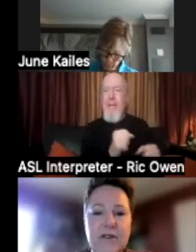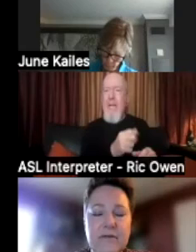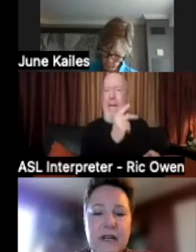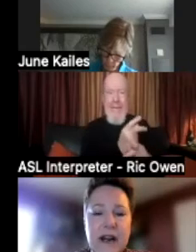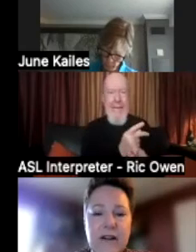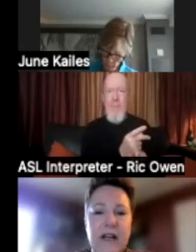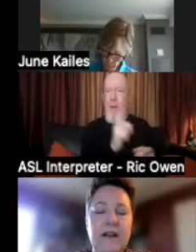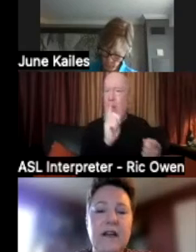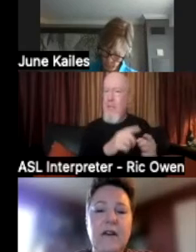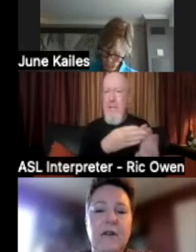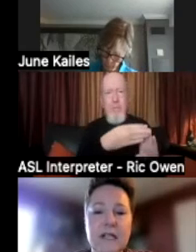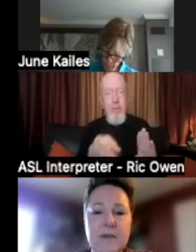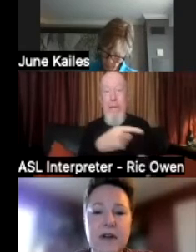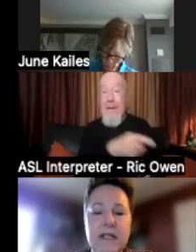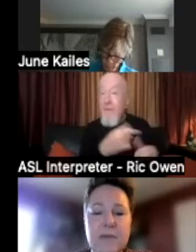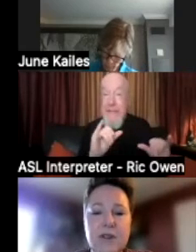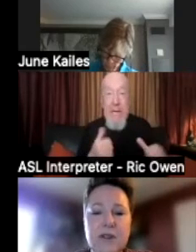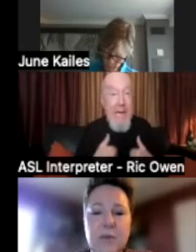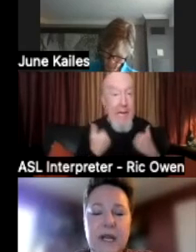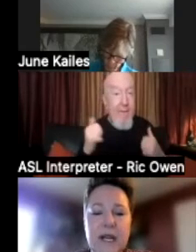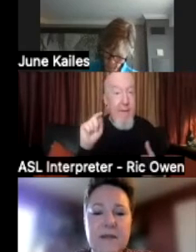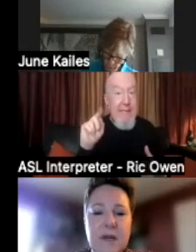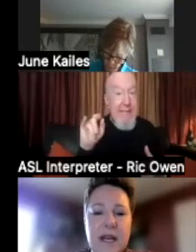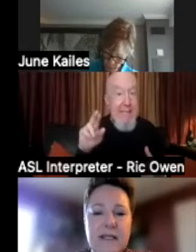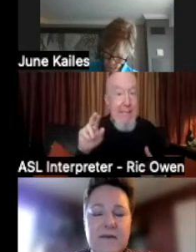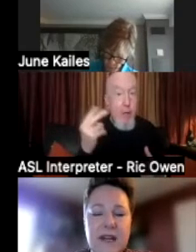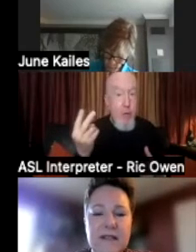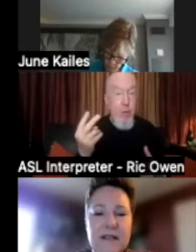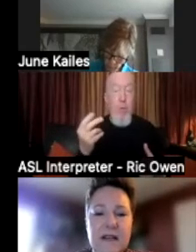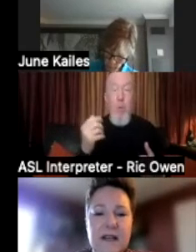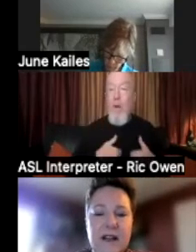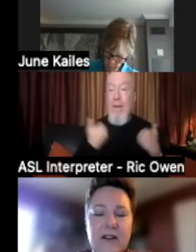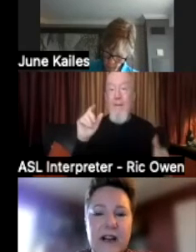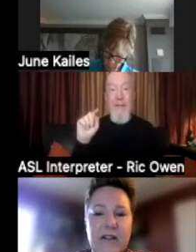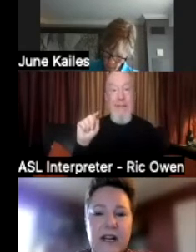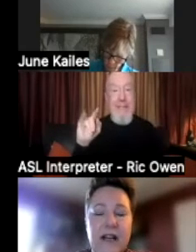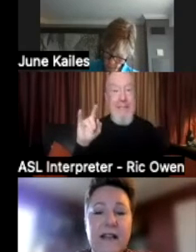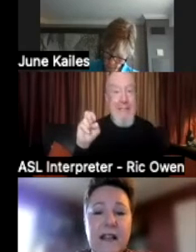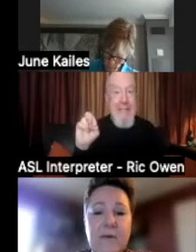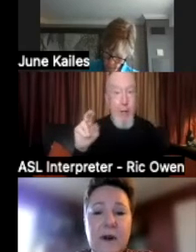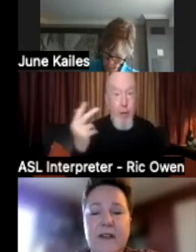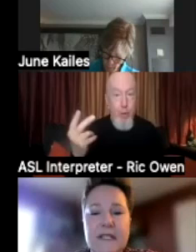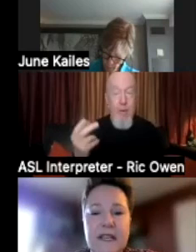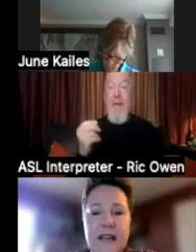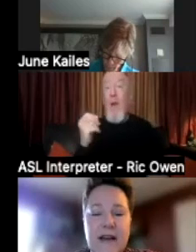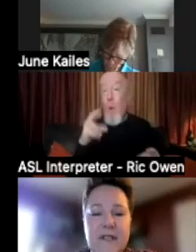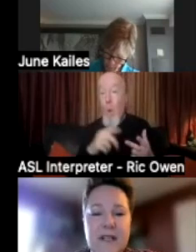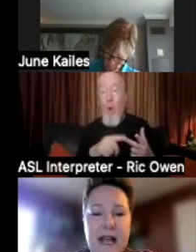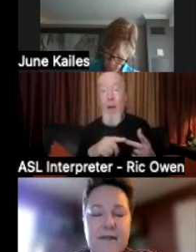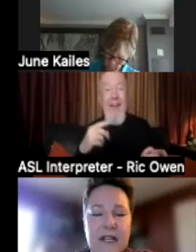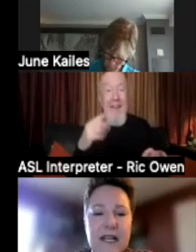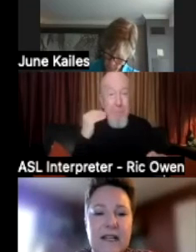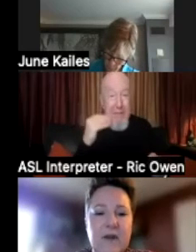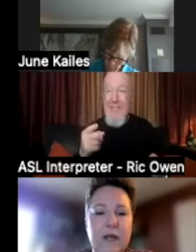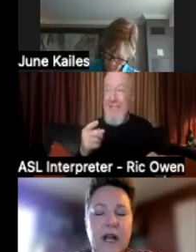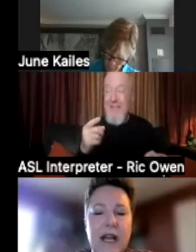Tier 3 area, or experience multiple PSPS events in their area. And they have to have